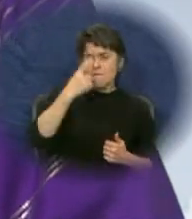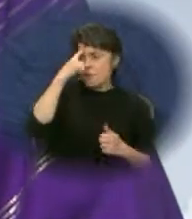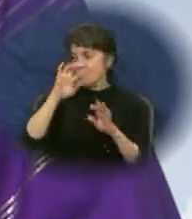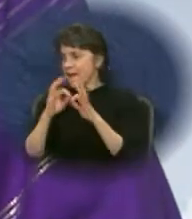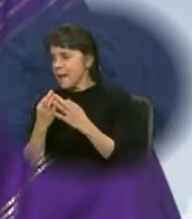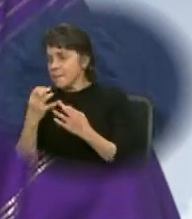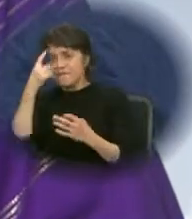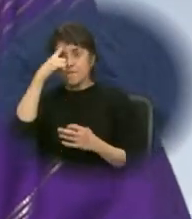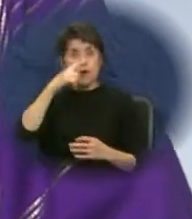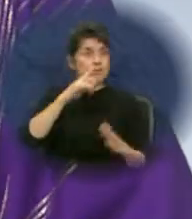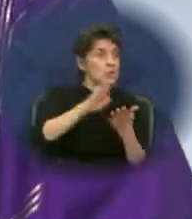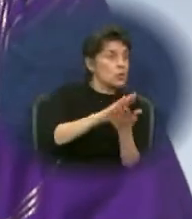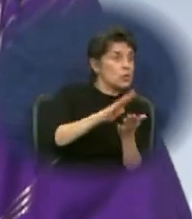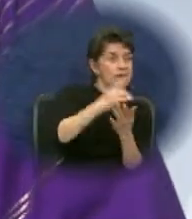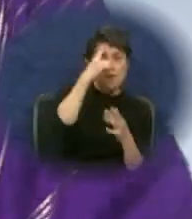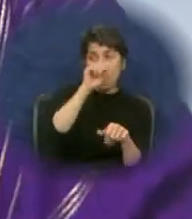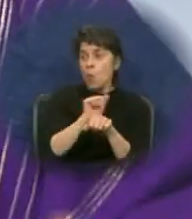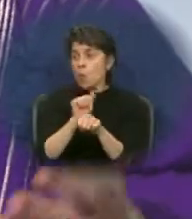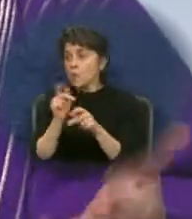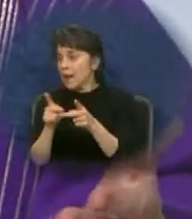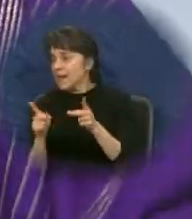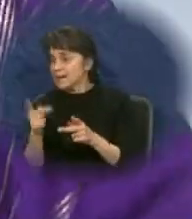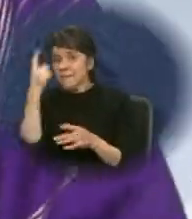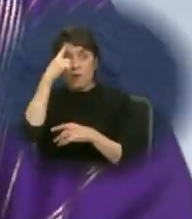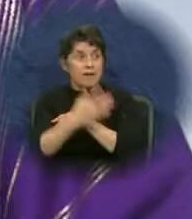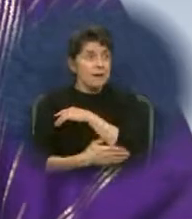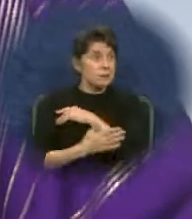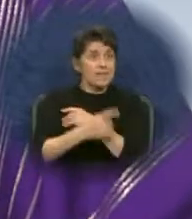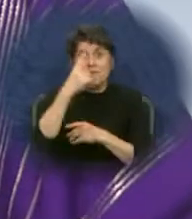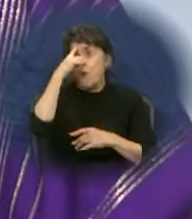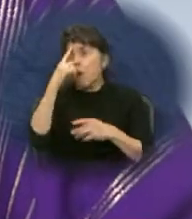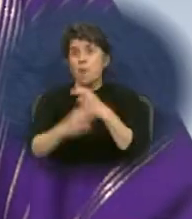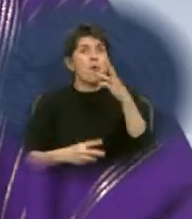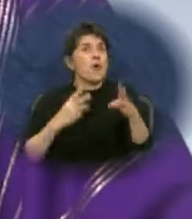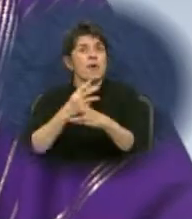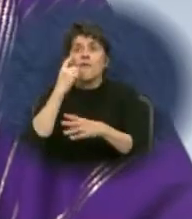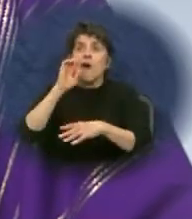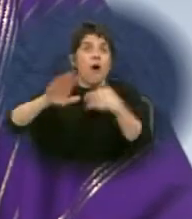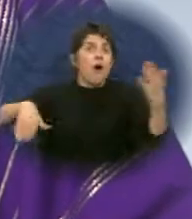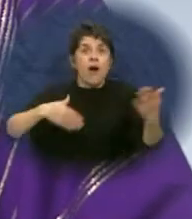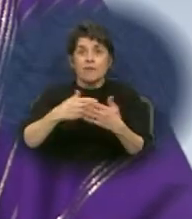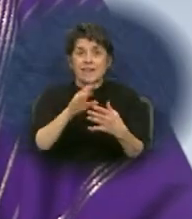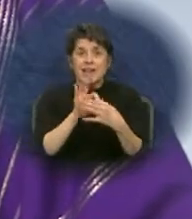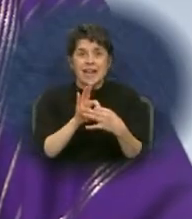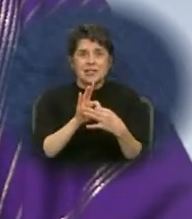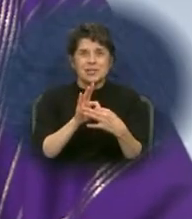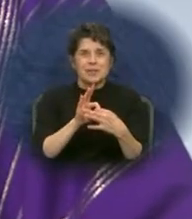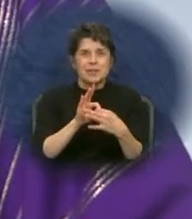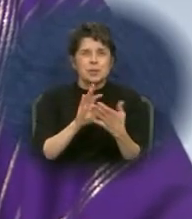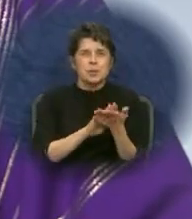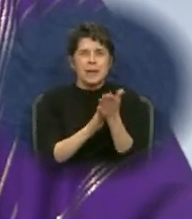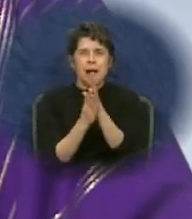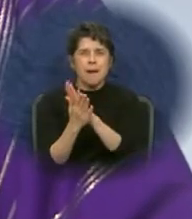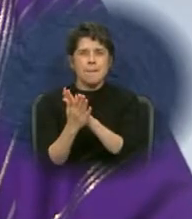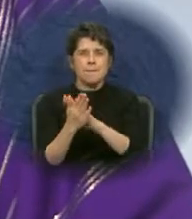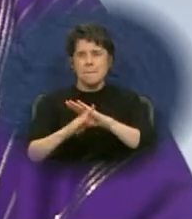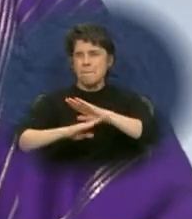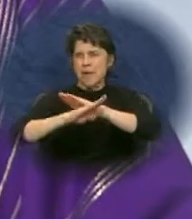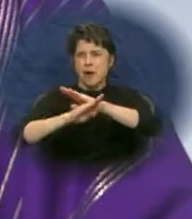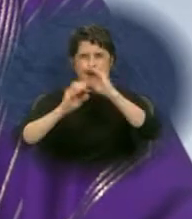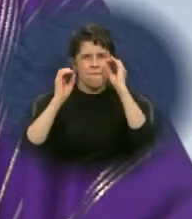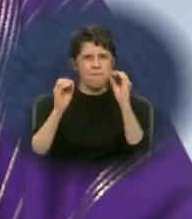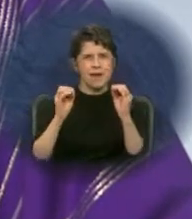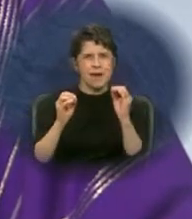for our workplaces, for our country, for our world, for all relationships, to be of barrier-free, a